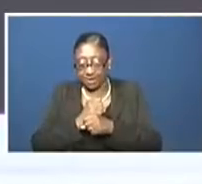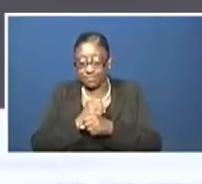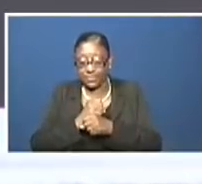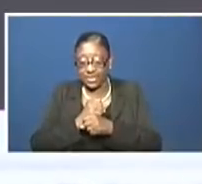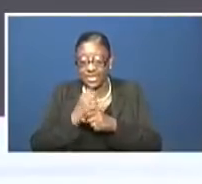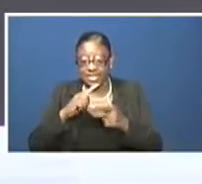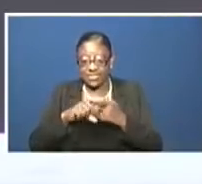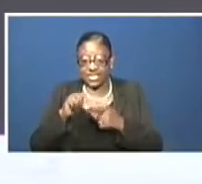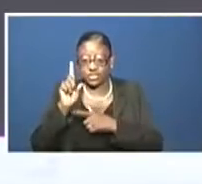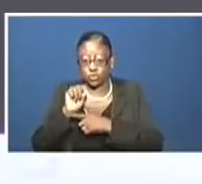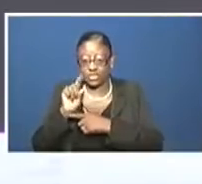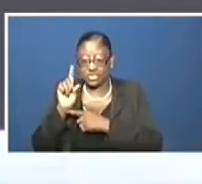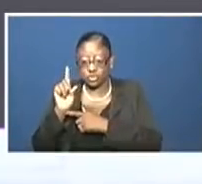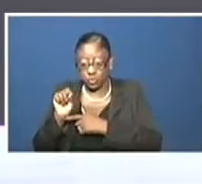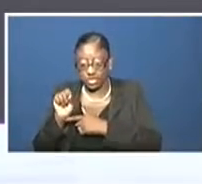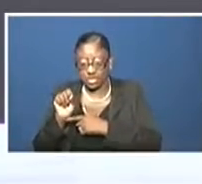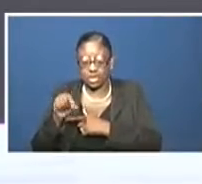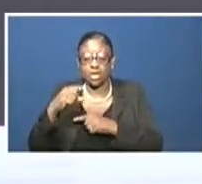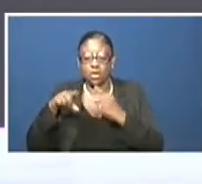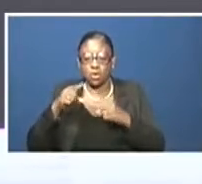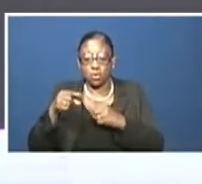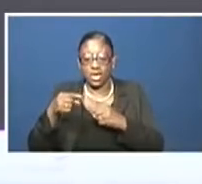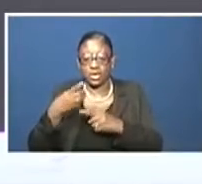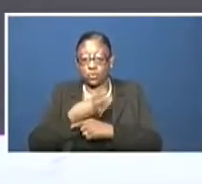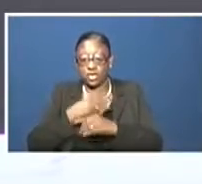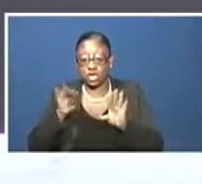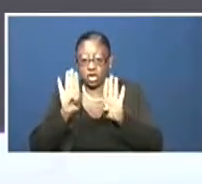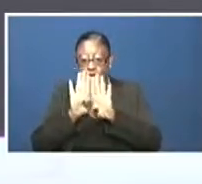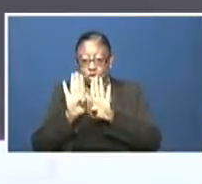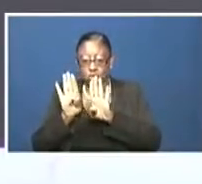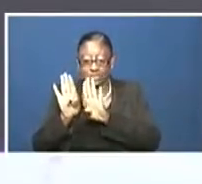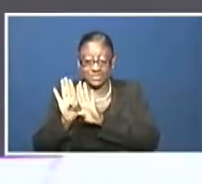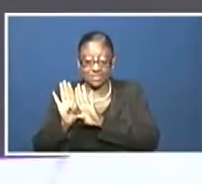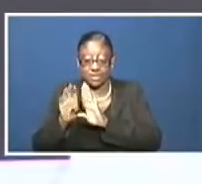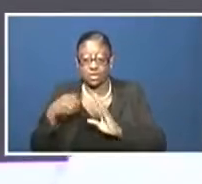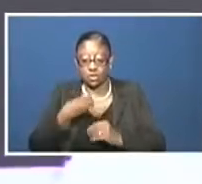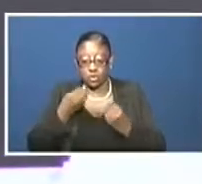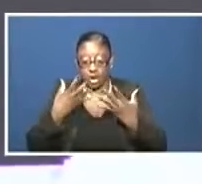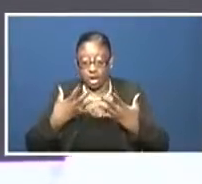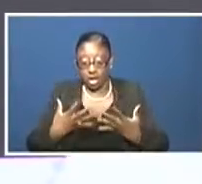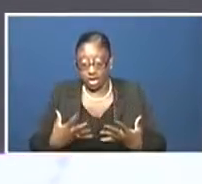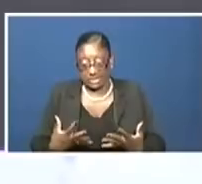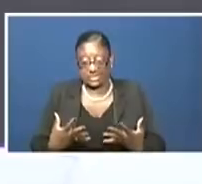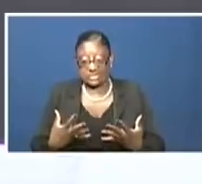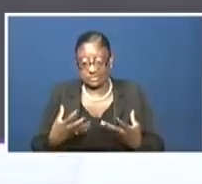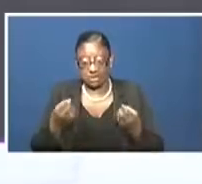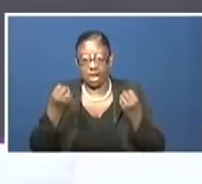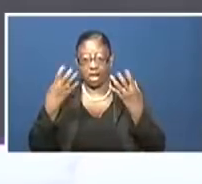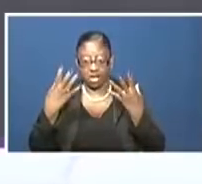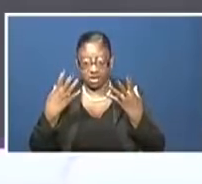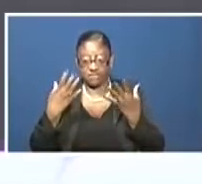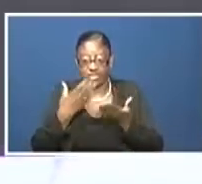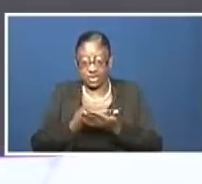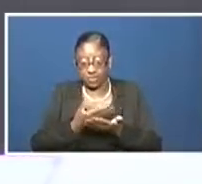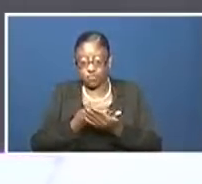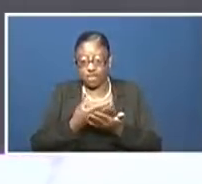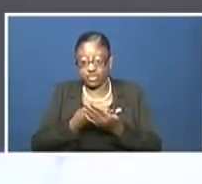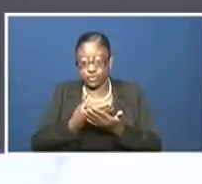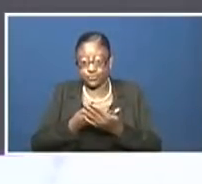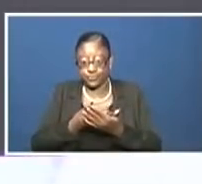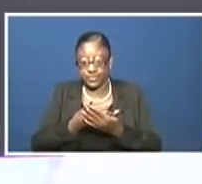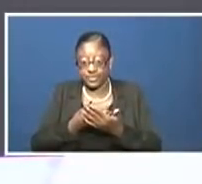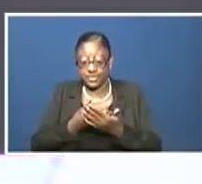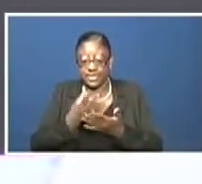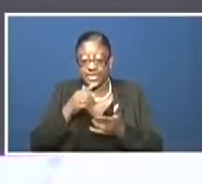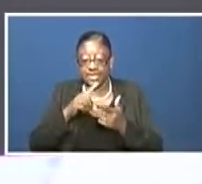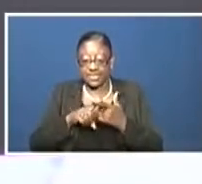In 2020, when we closed, we lost a lot of that revenue. Tinfurl was